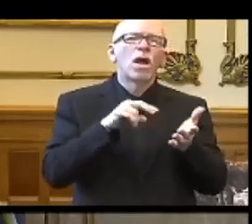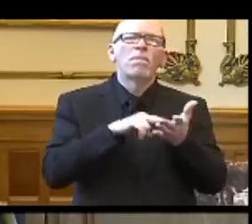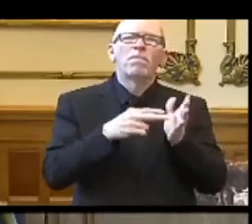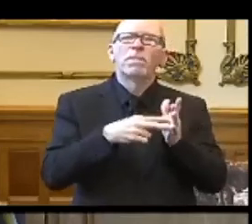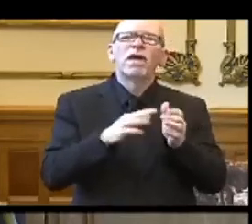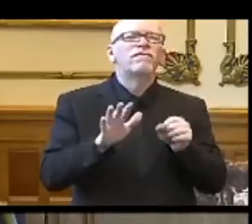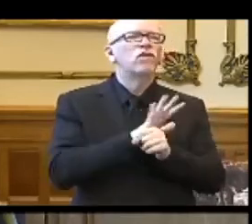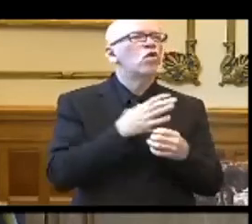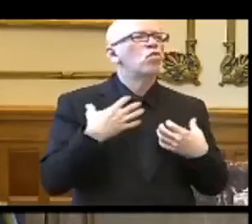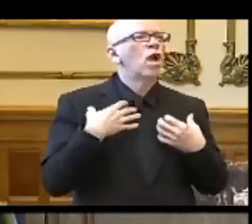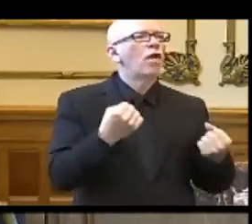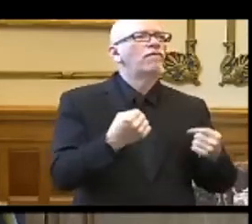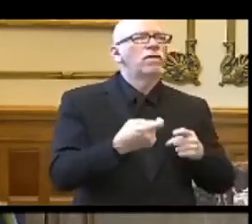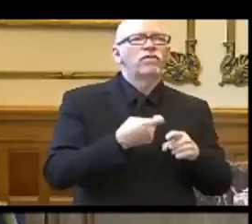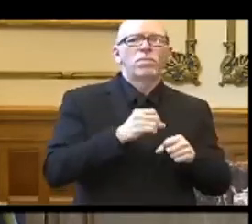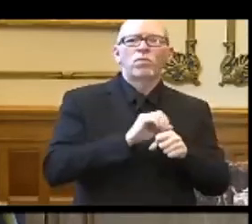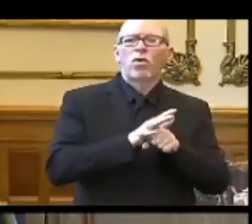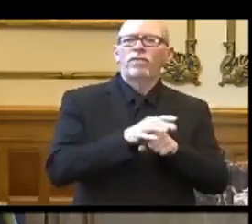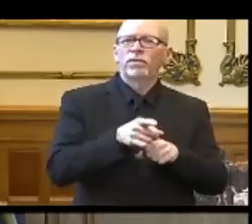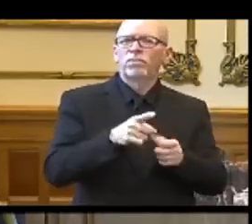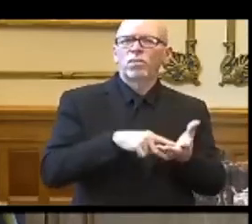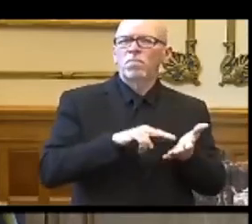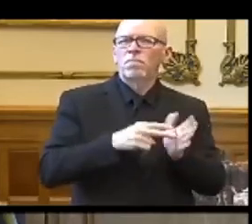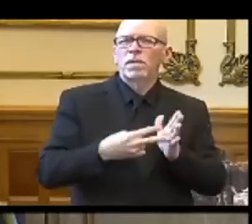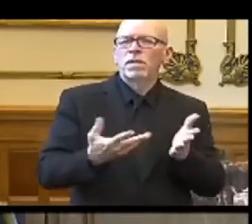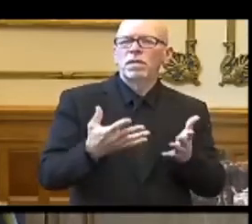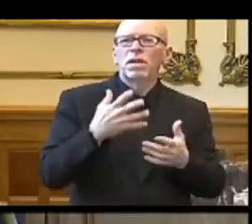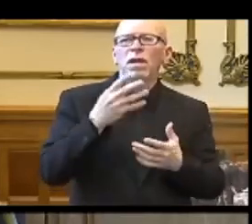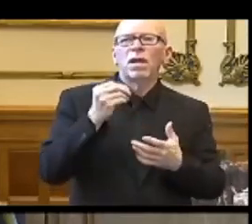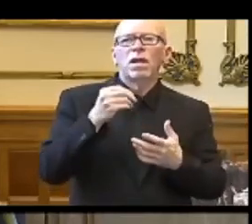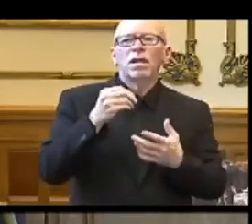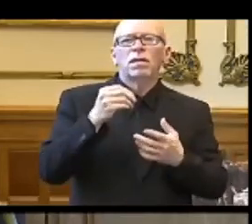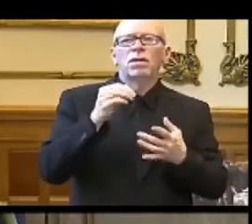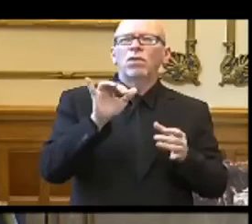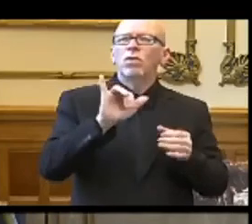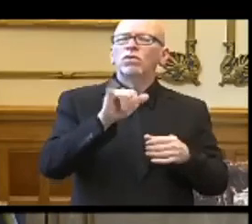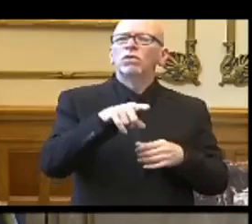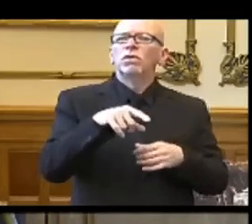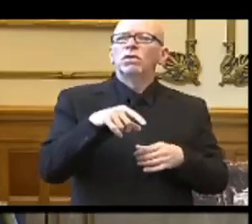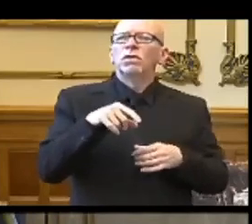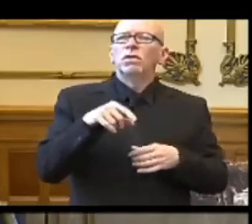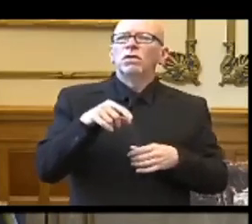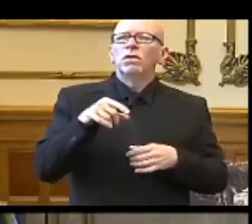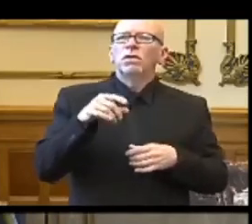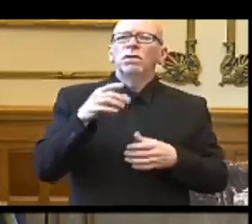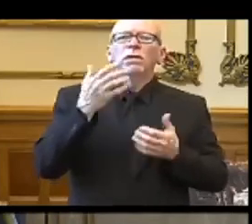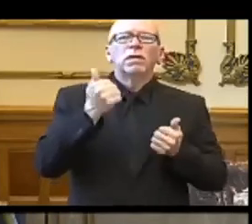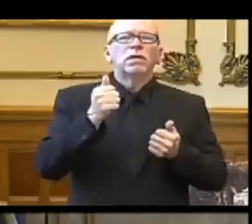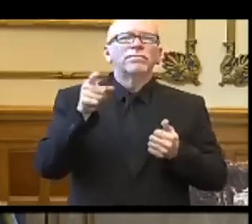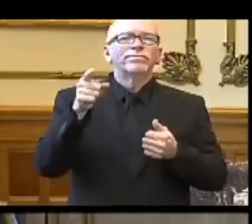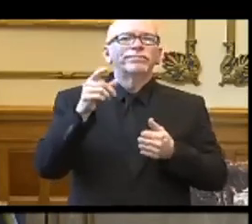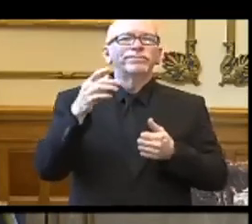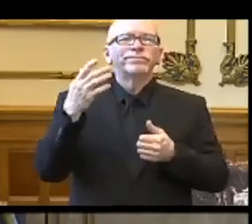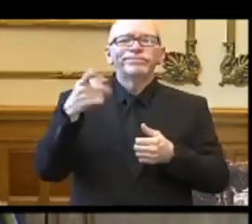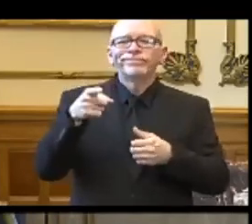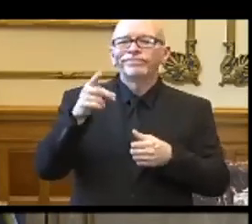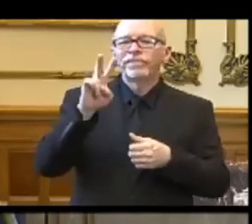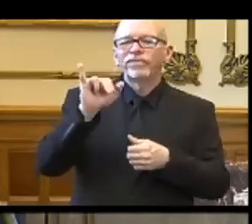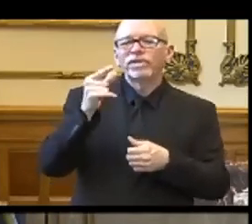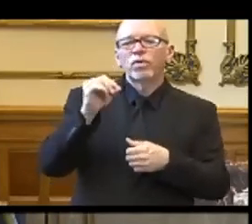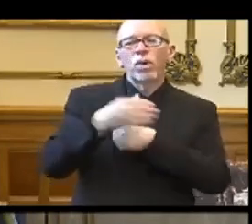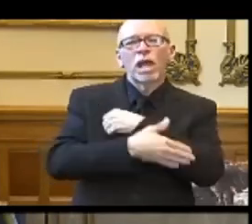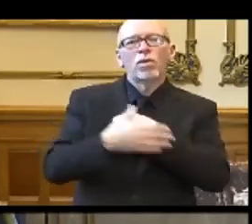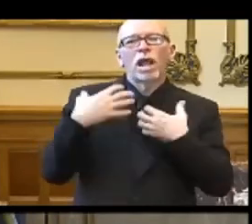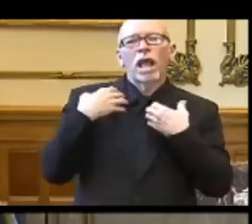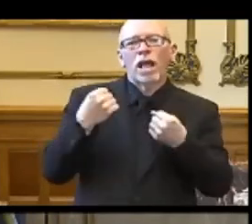fully recovered from COVID-19? And in that same token, Vigo County health officials said it's not necessarily